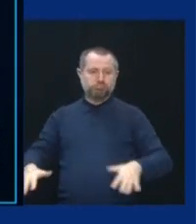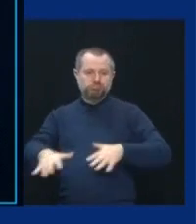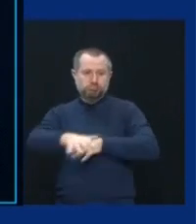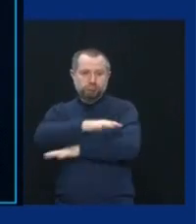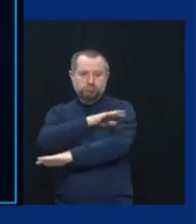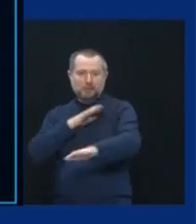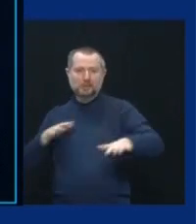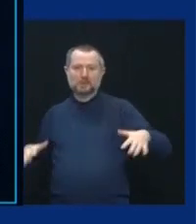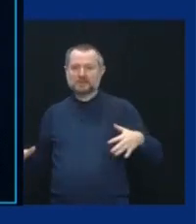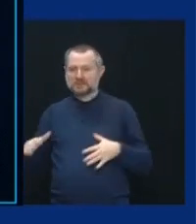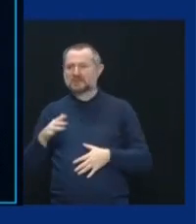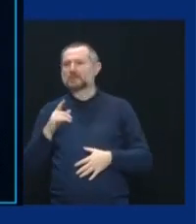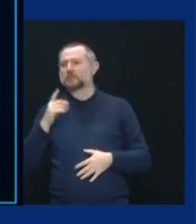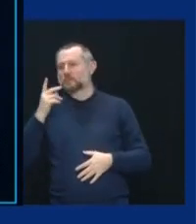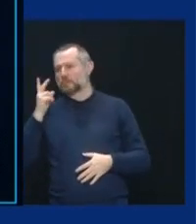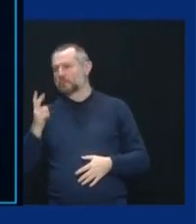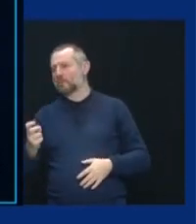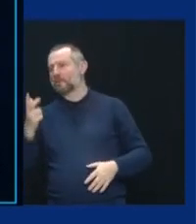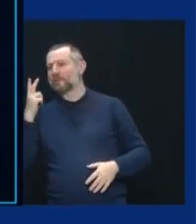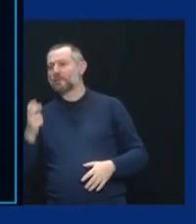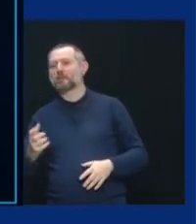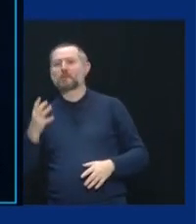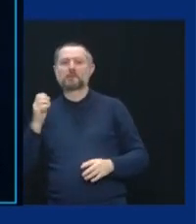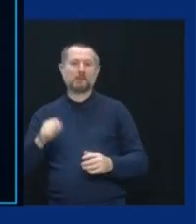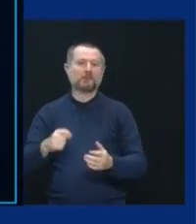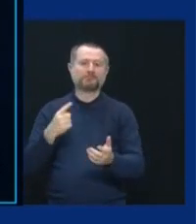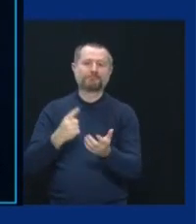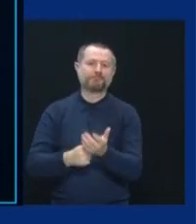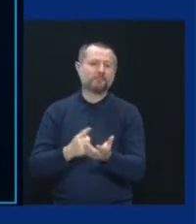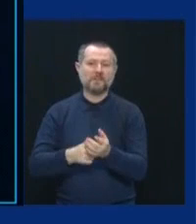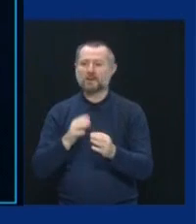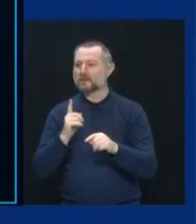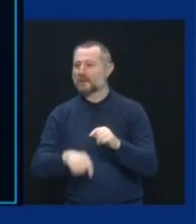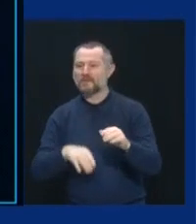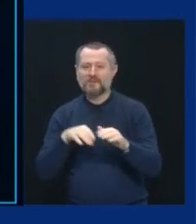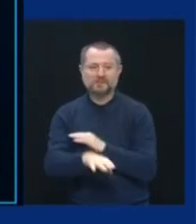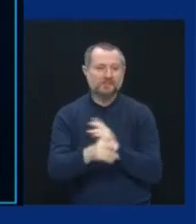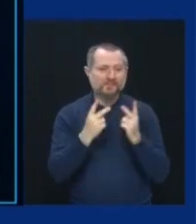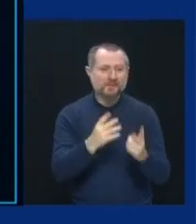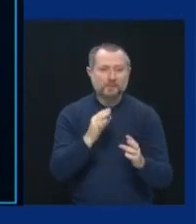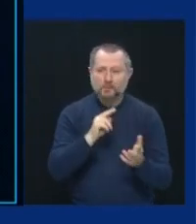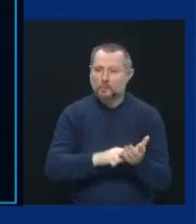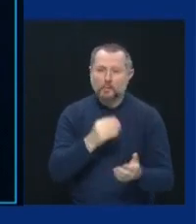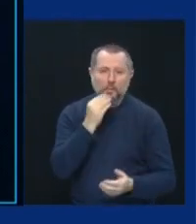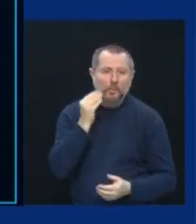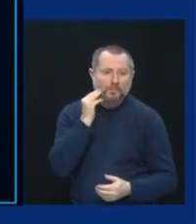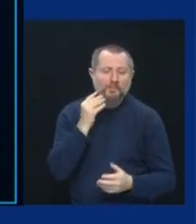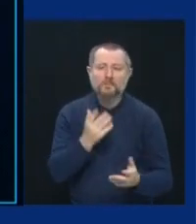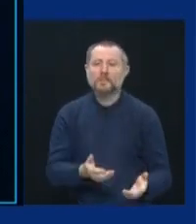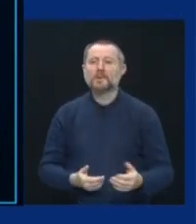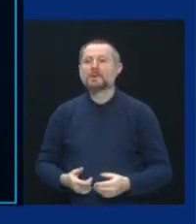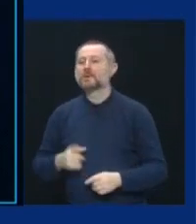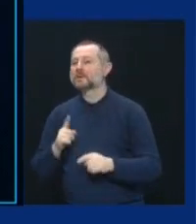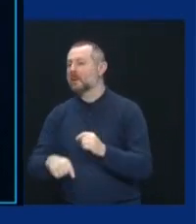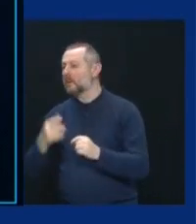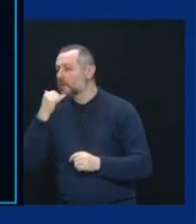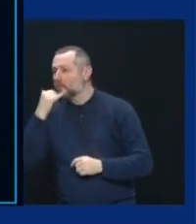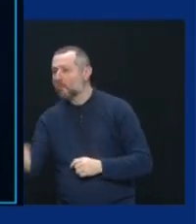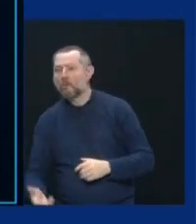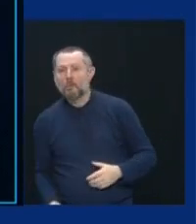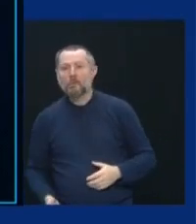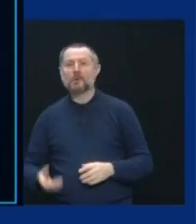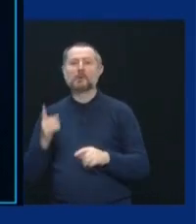conversations. People couldn't get into the facility to see their loved one. They couldn't get them on the phone. They couldn't